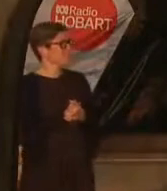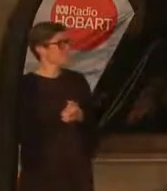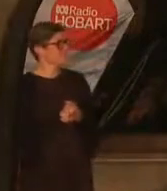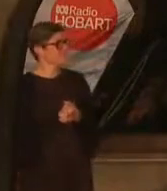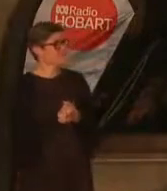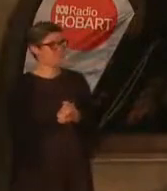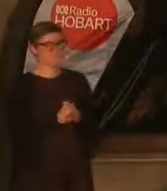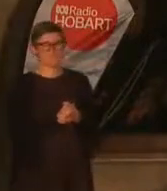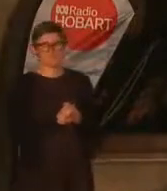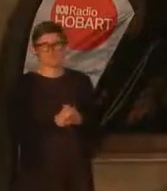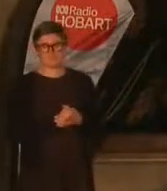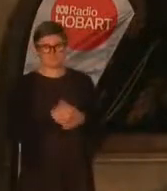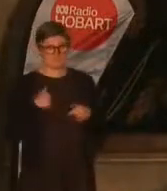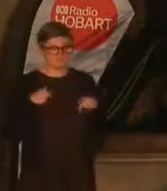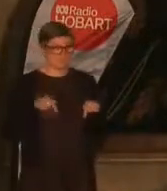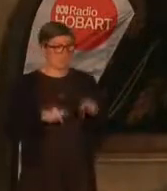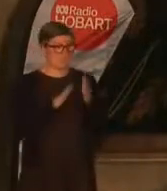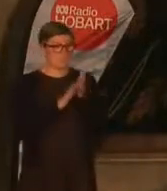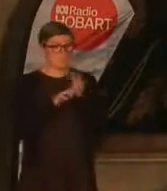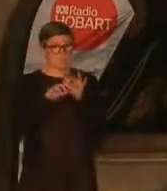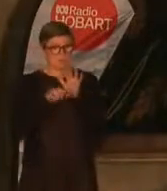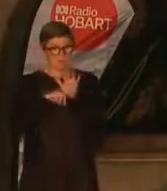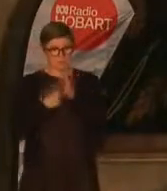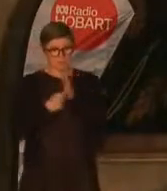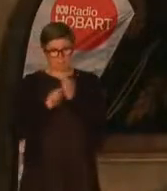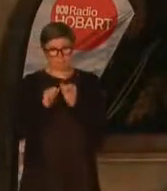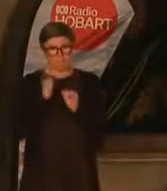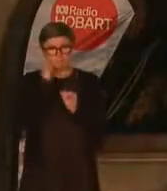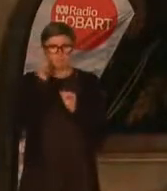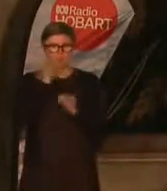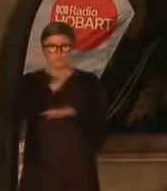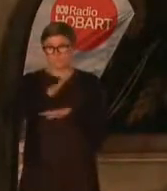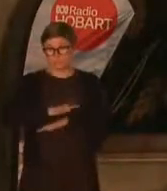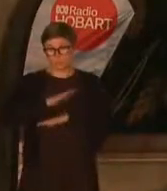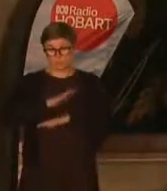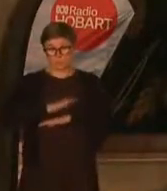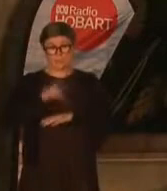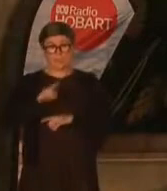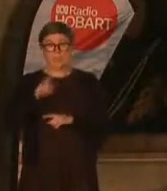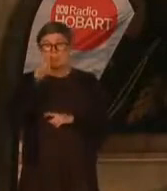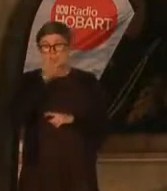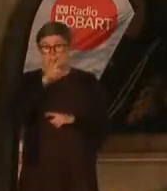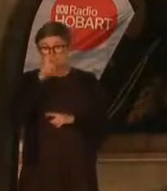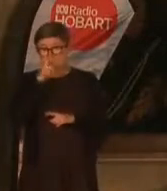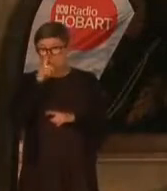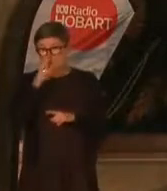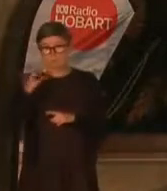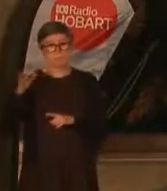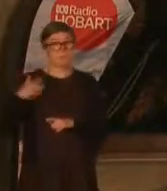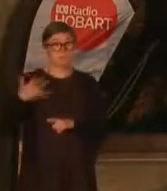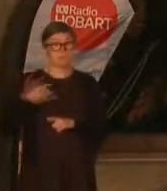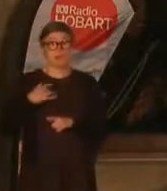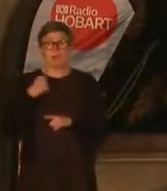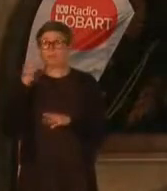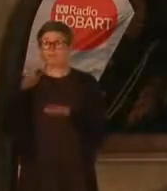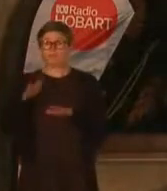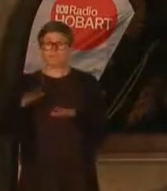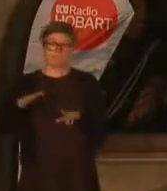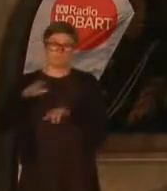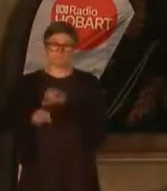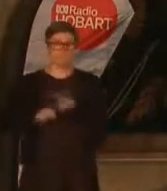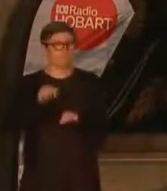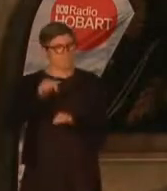We meet today on Muwinina country, a land where the people did not survive British colonisation. I pay my respects to the